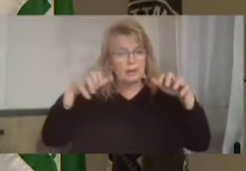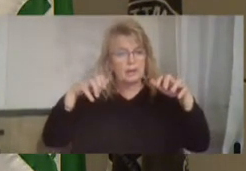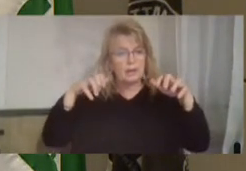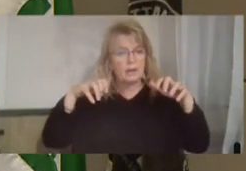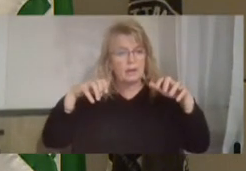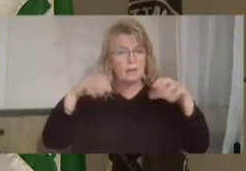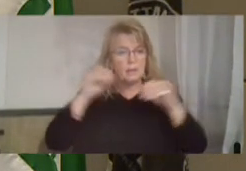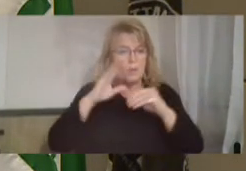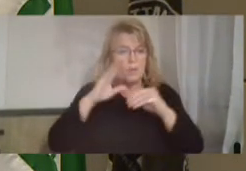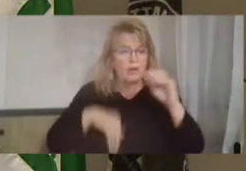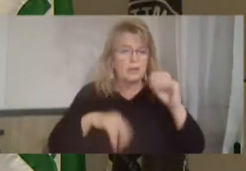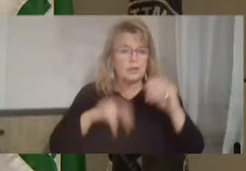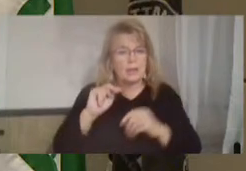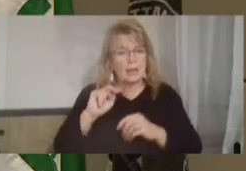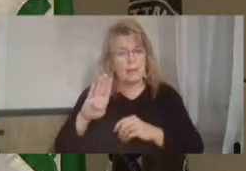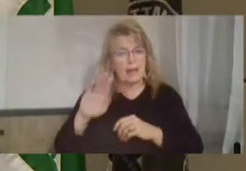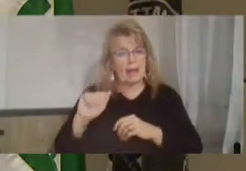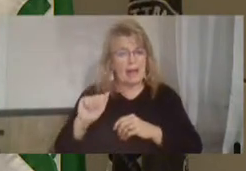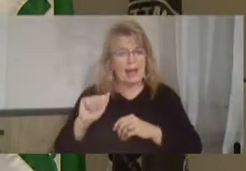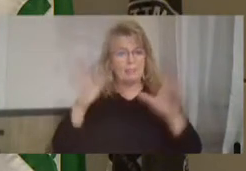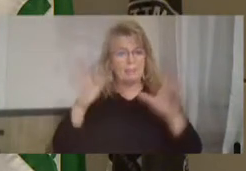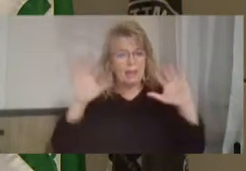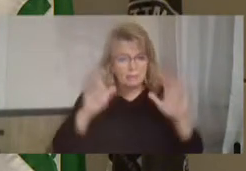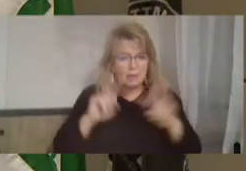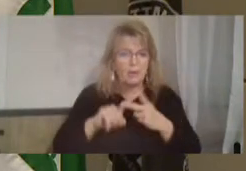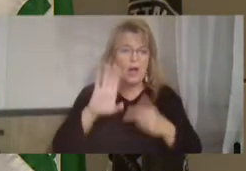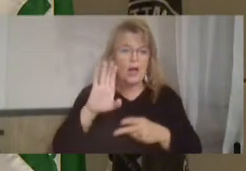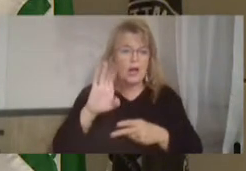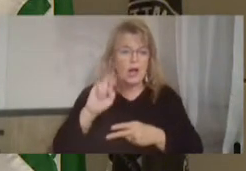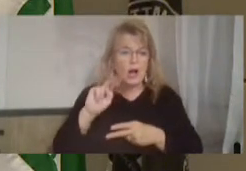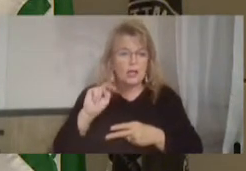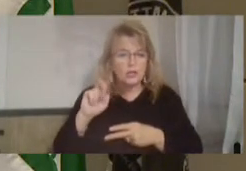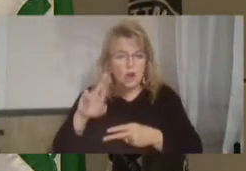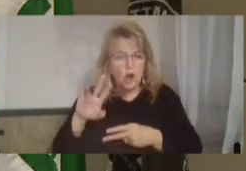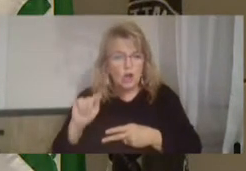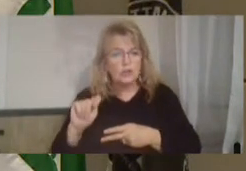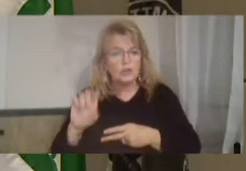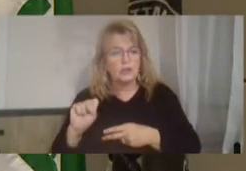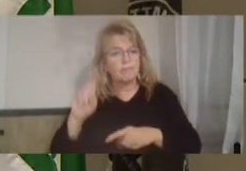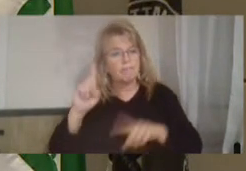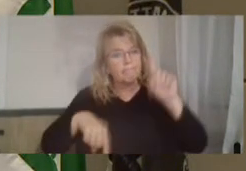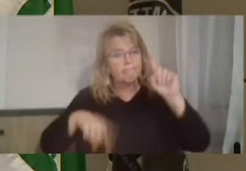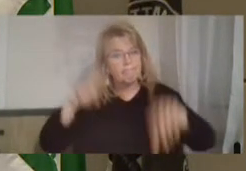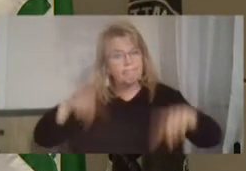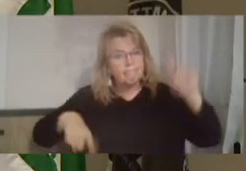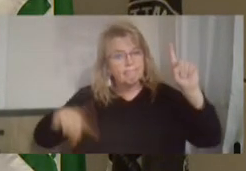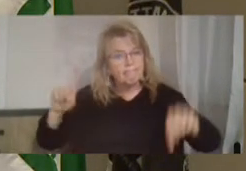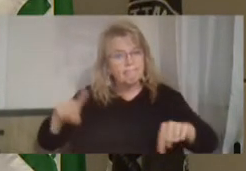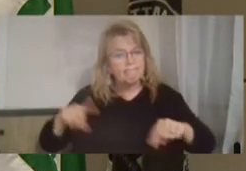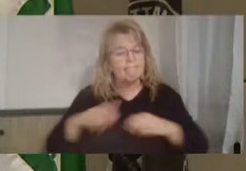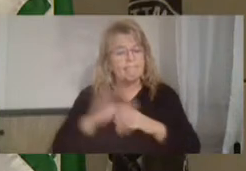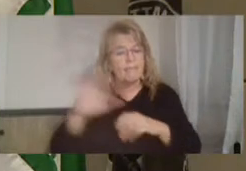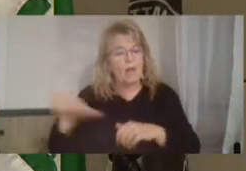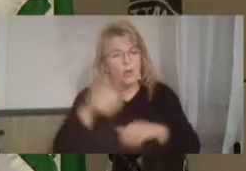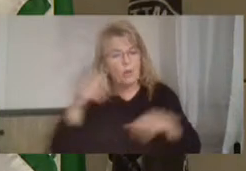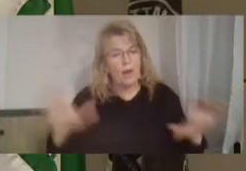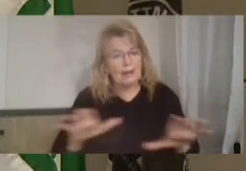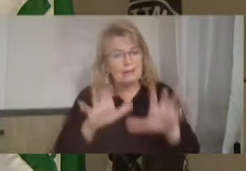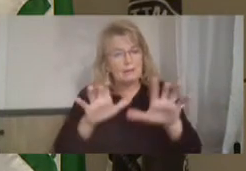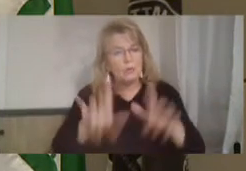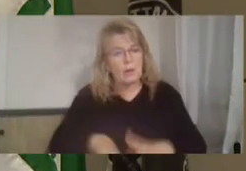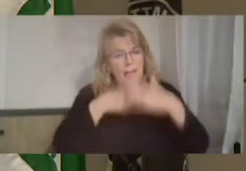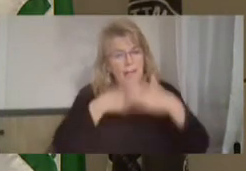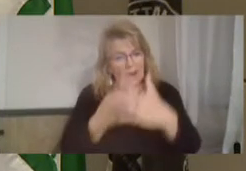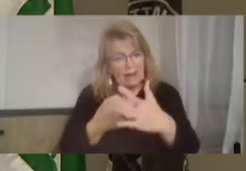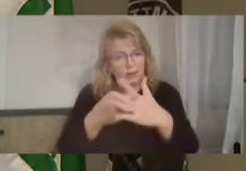NBA basketball. There's concerts and a wide variety of other activities, and as we begin to grow